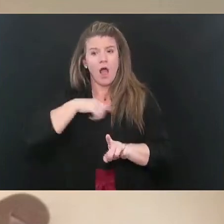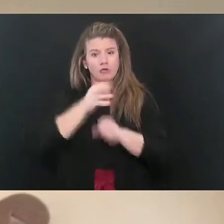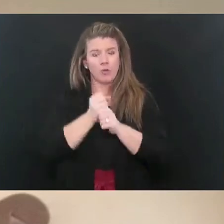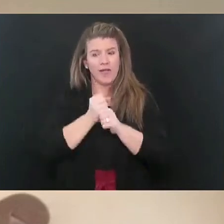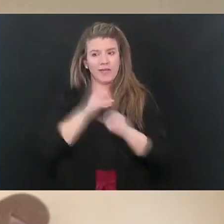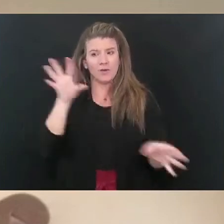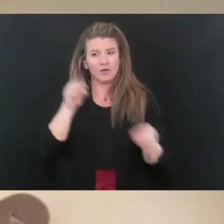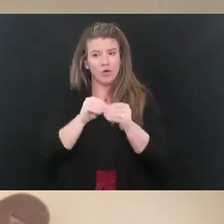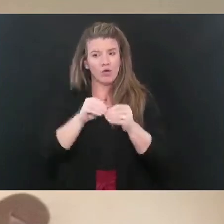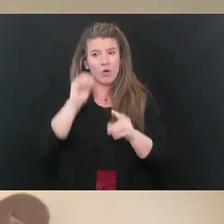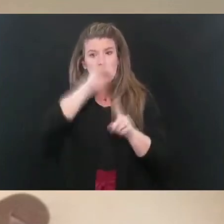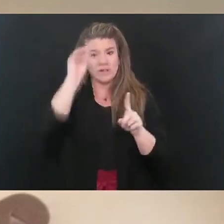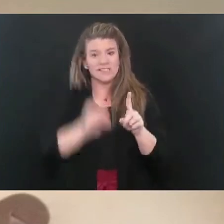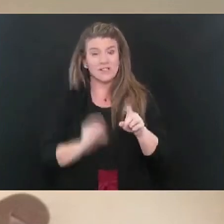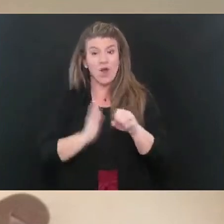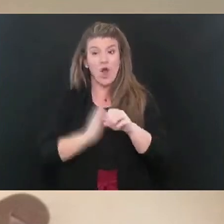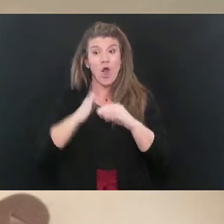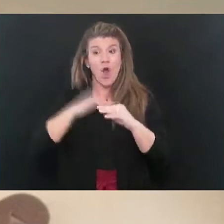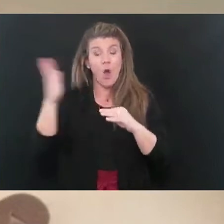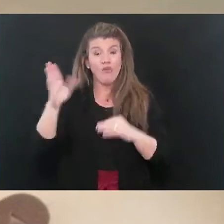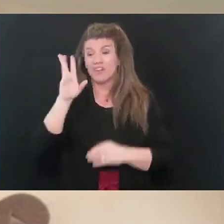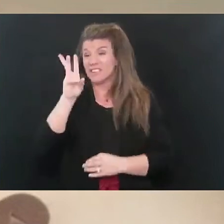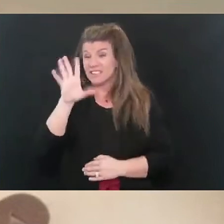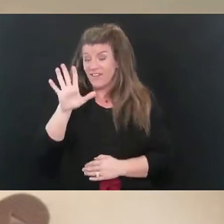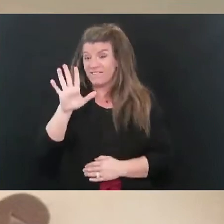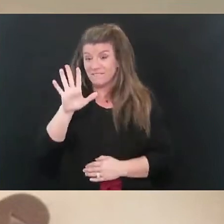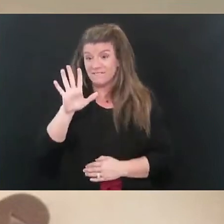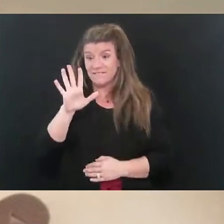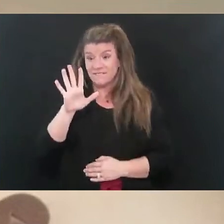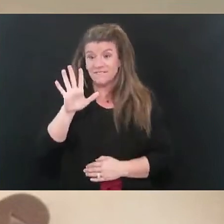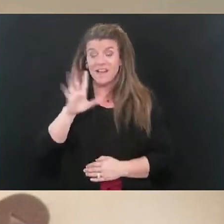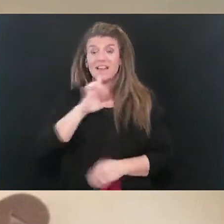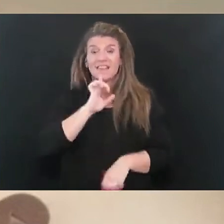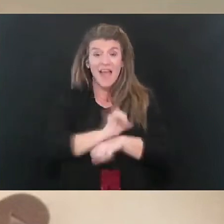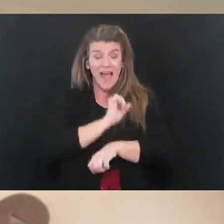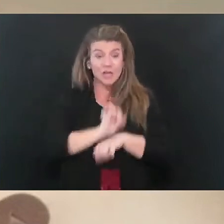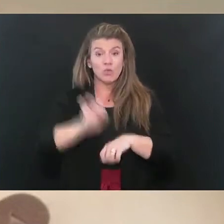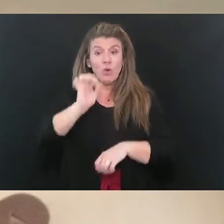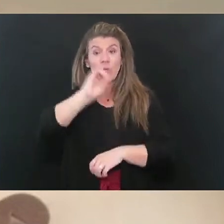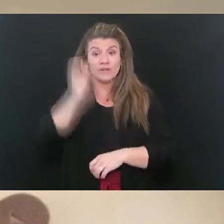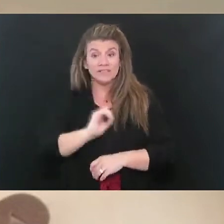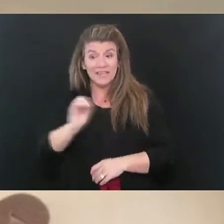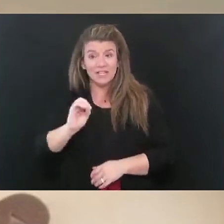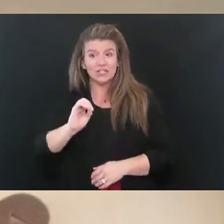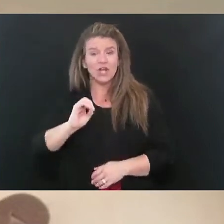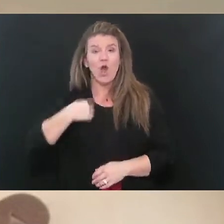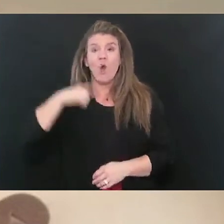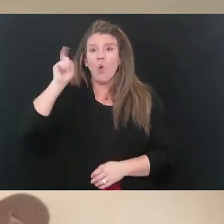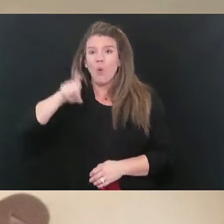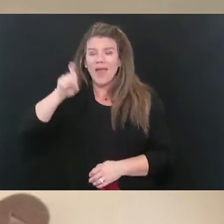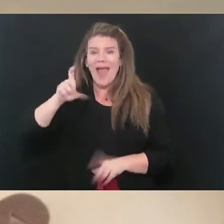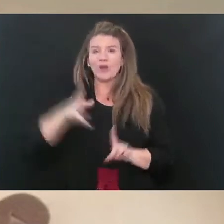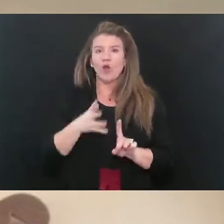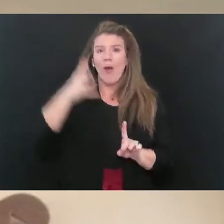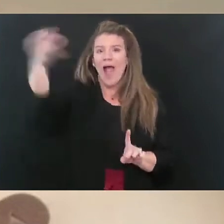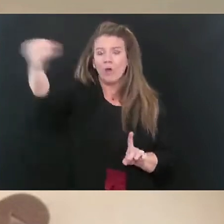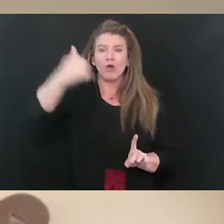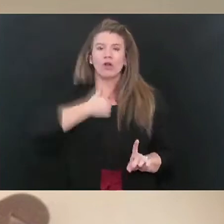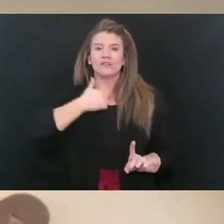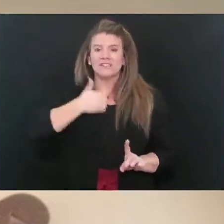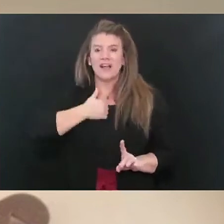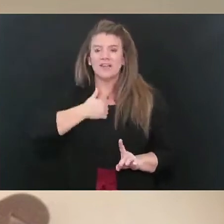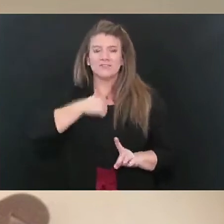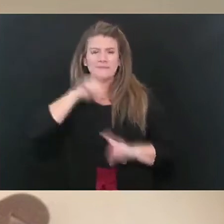over age 65, the actual percentages, we had to go out and